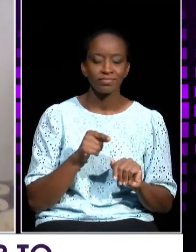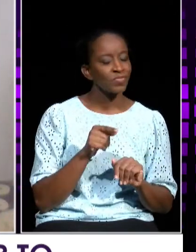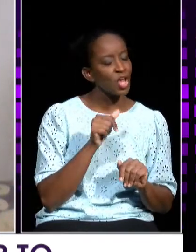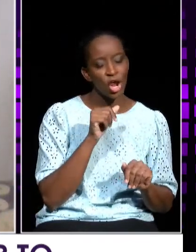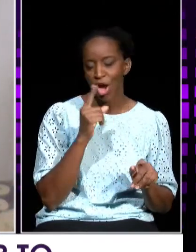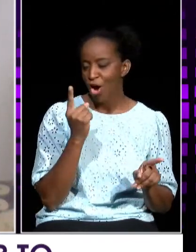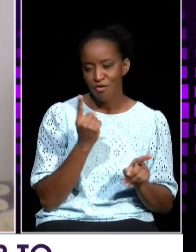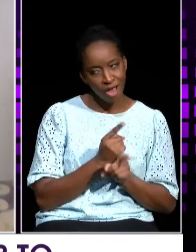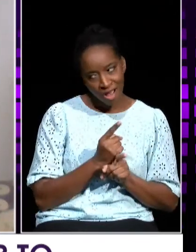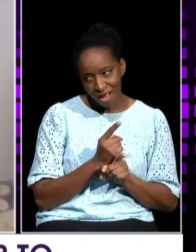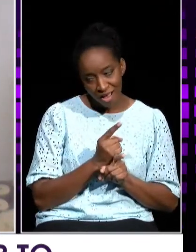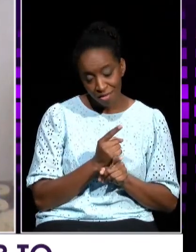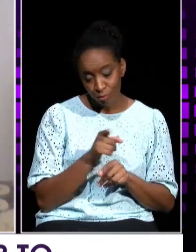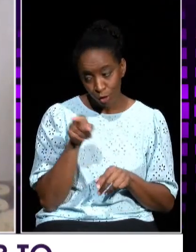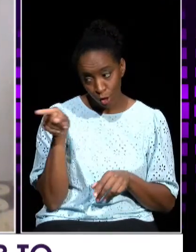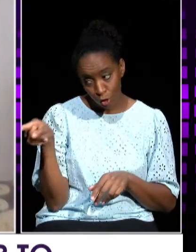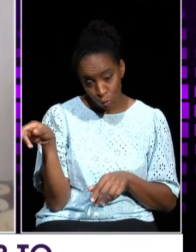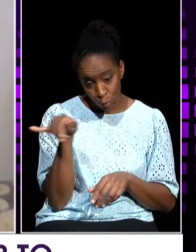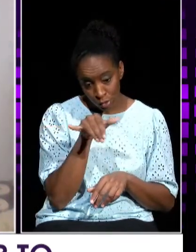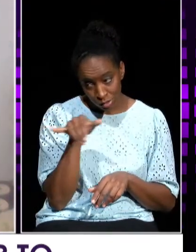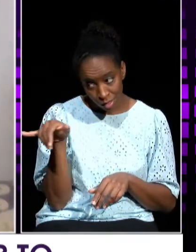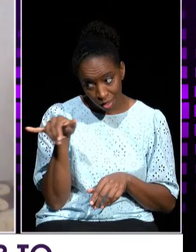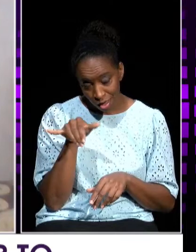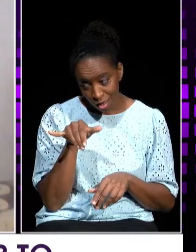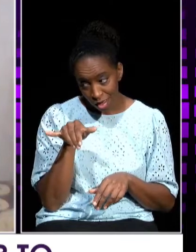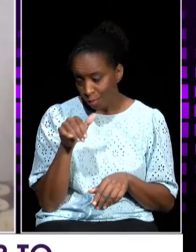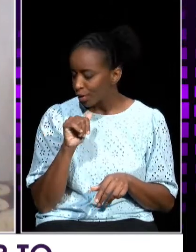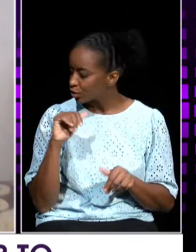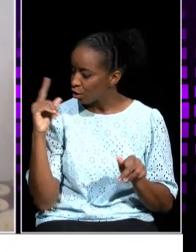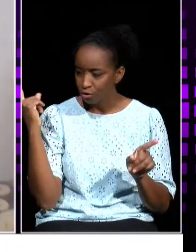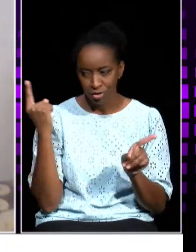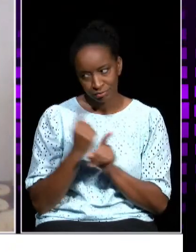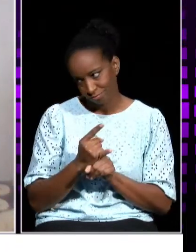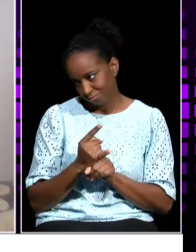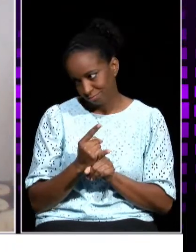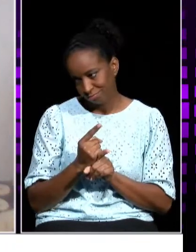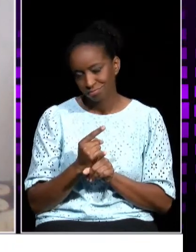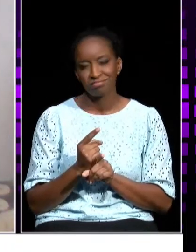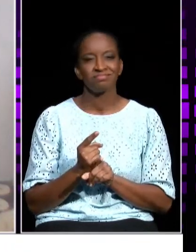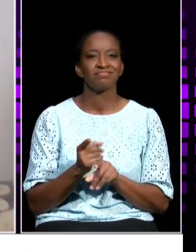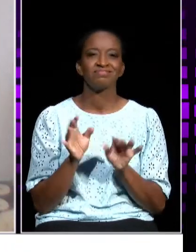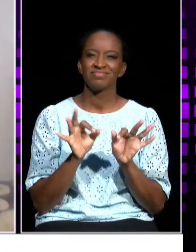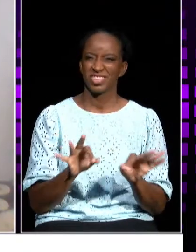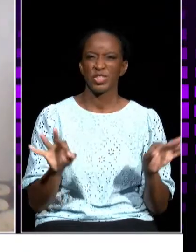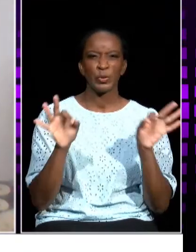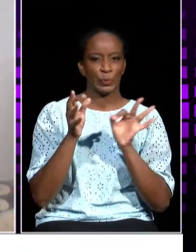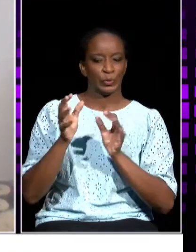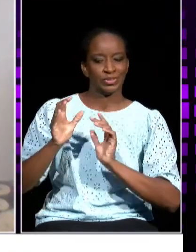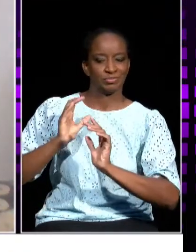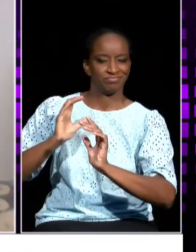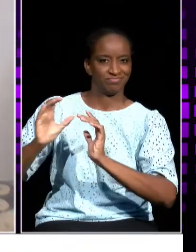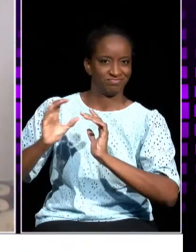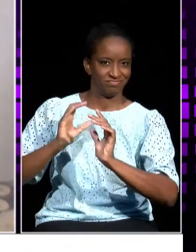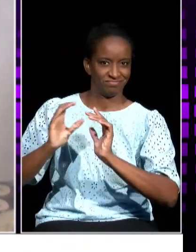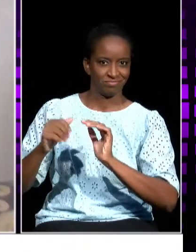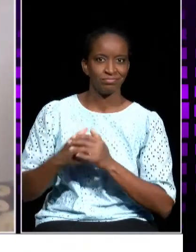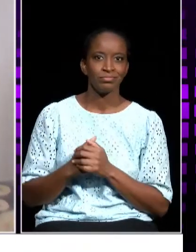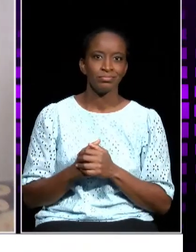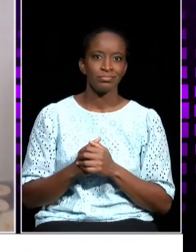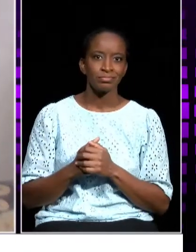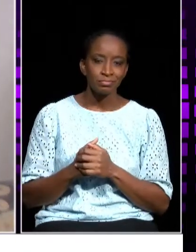all right? And other than that, I think that we might have some children that might